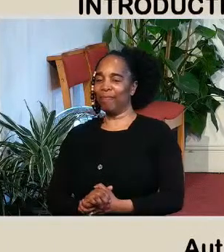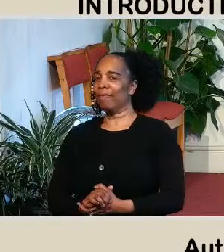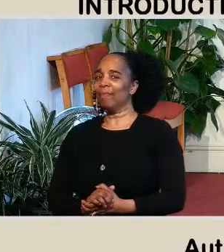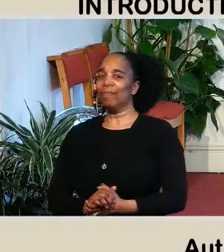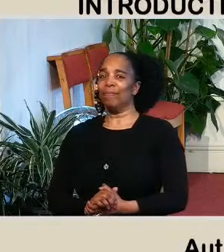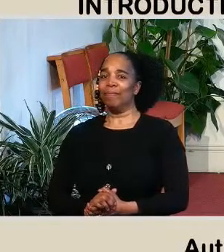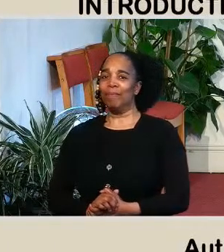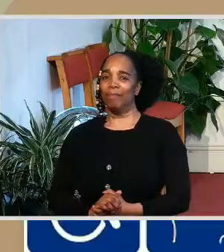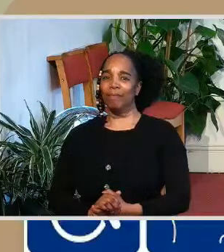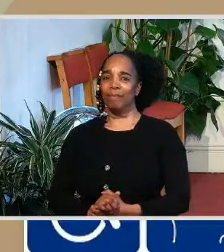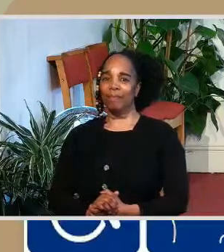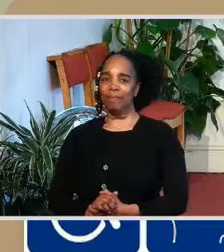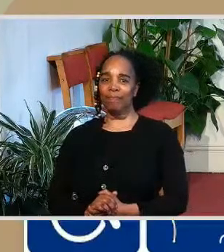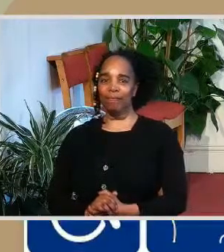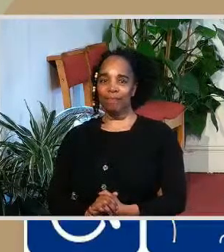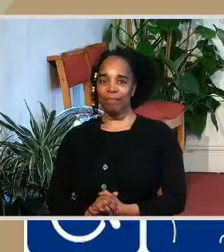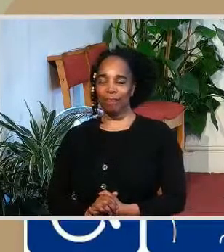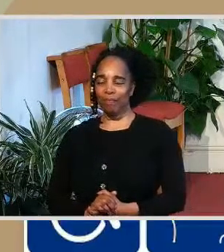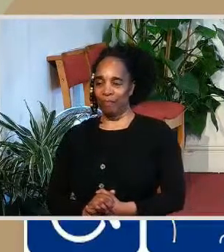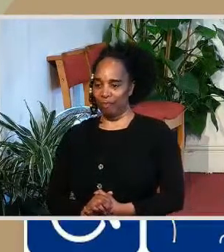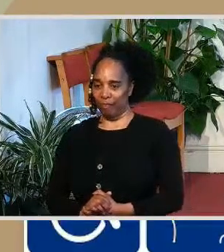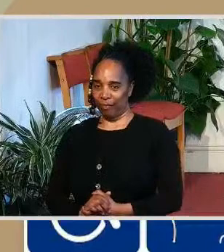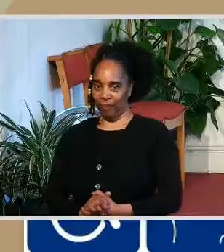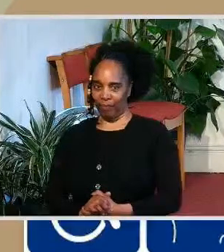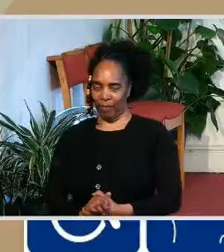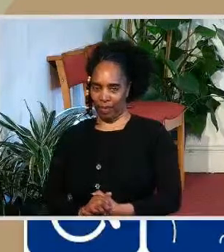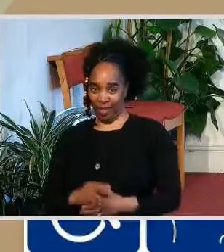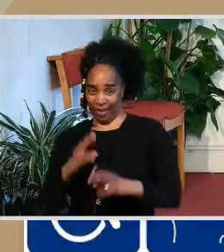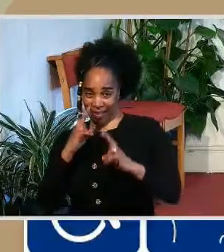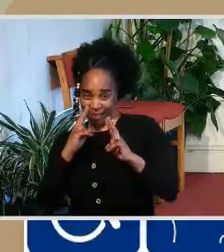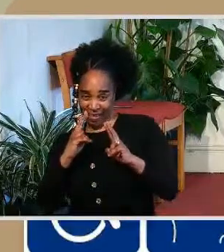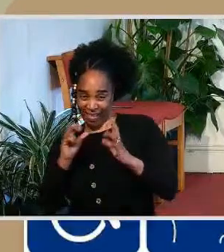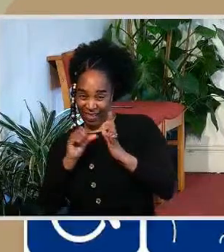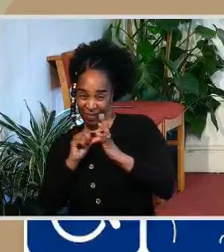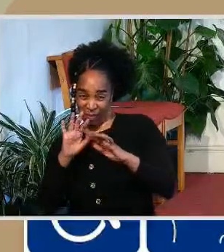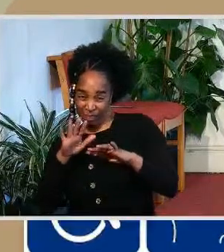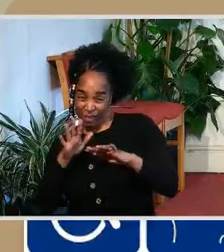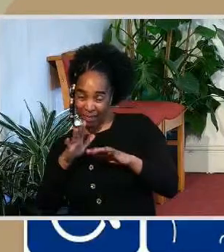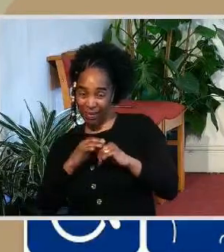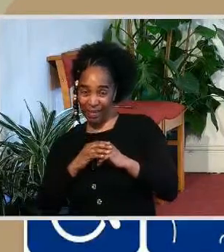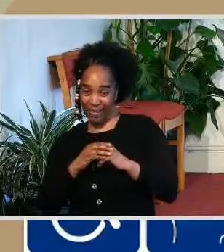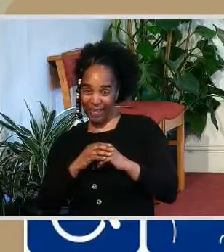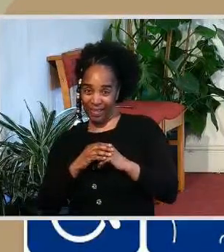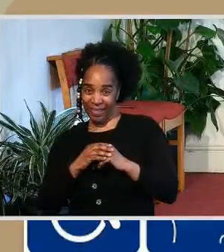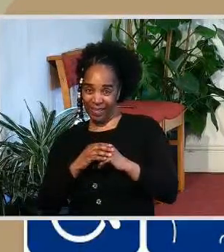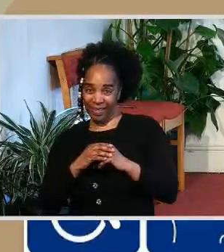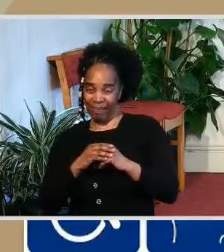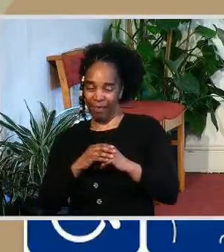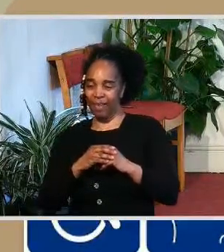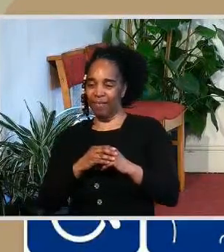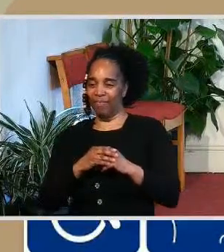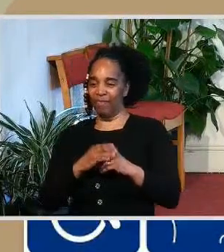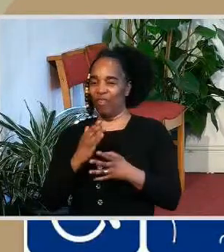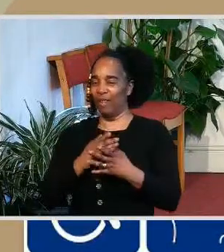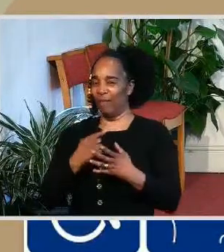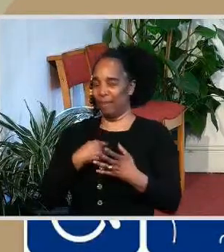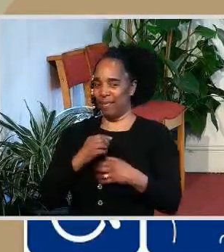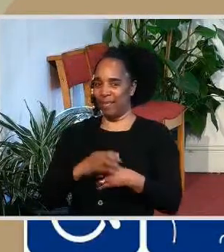All right, okay. Okay, so you may not be able to see that much, and in fact, that's more a prompt for me, but most of